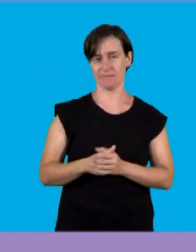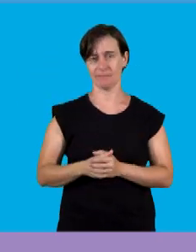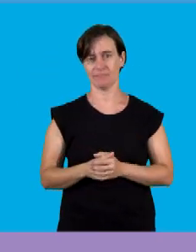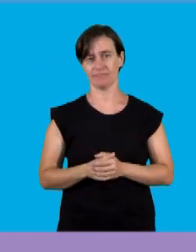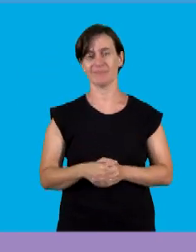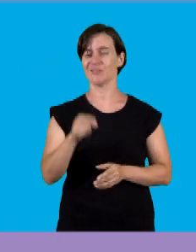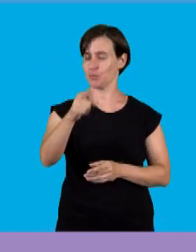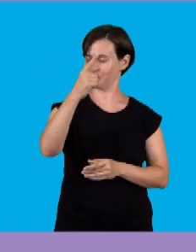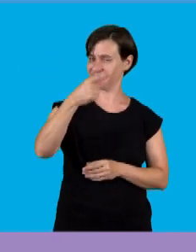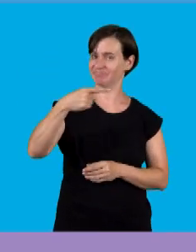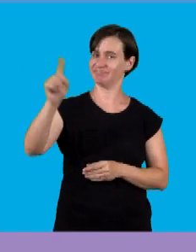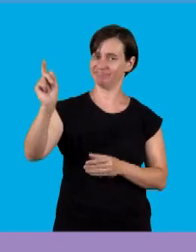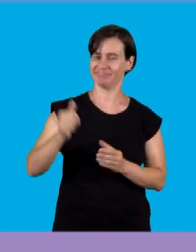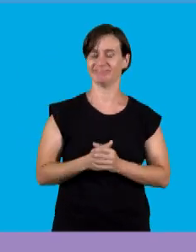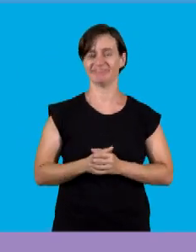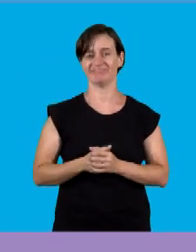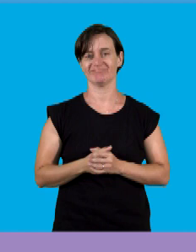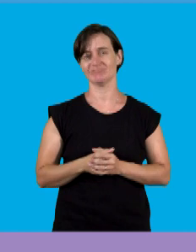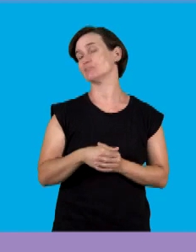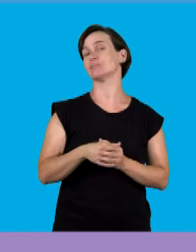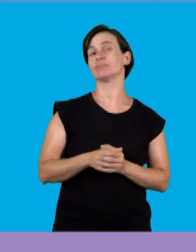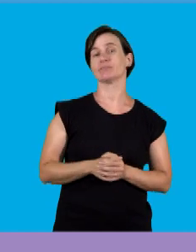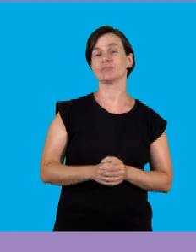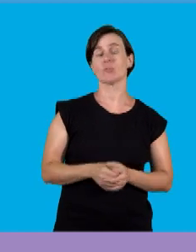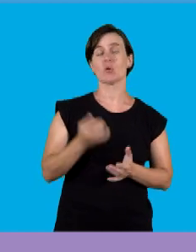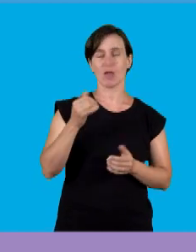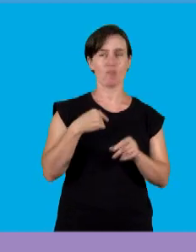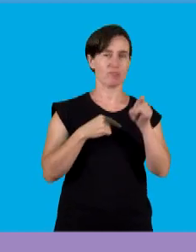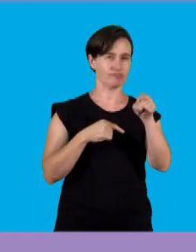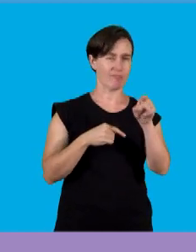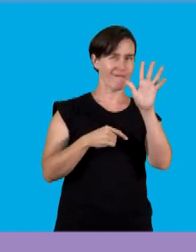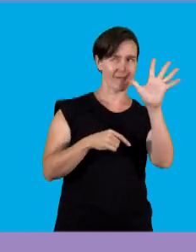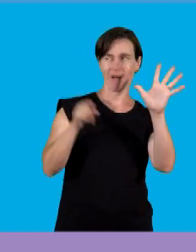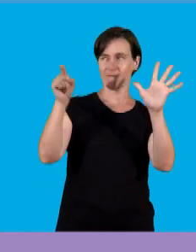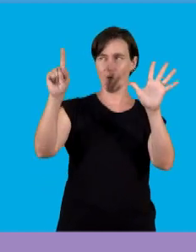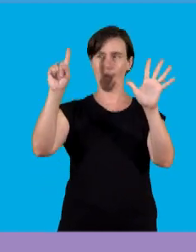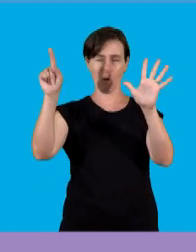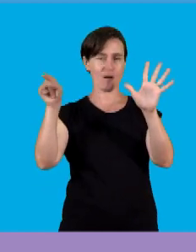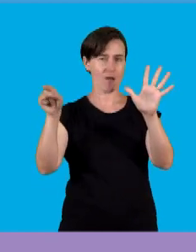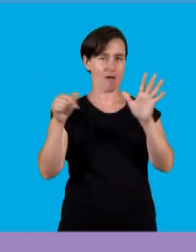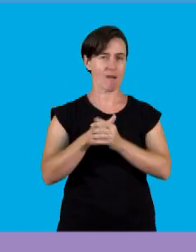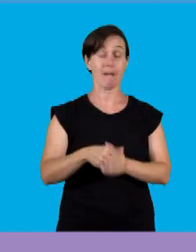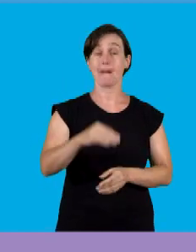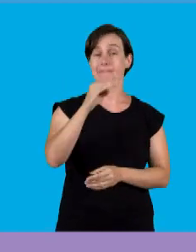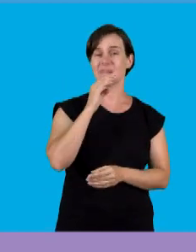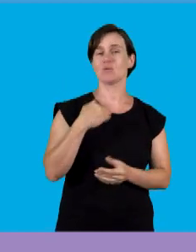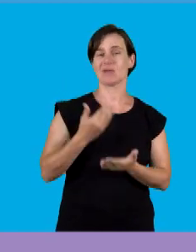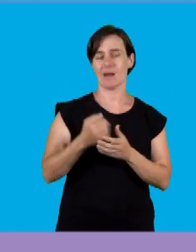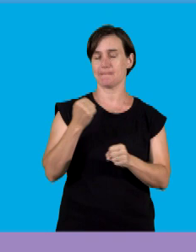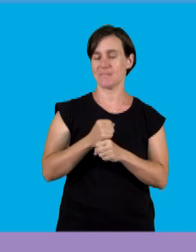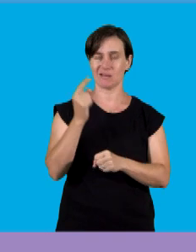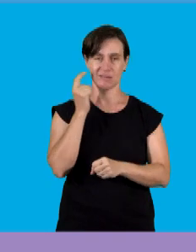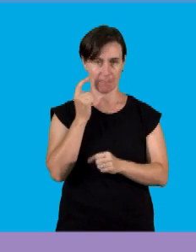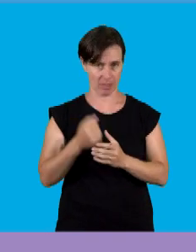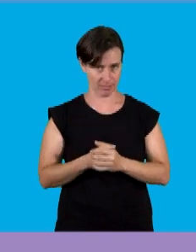1. You are correct. So now that we've seen each of the exponents in each of the powers, then we can go ahead and